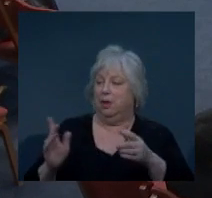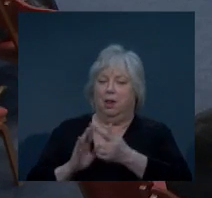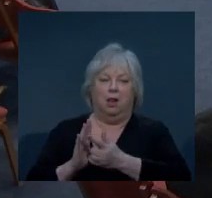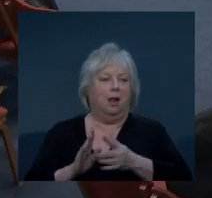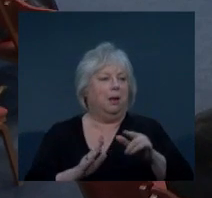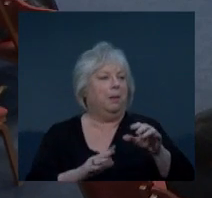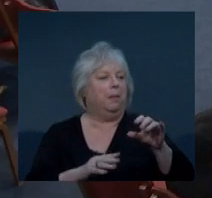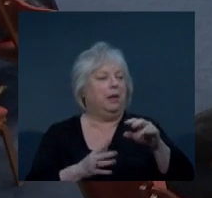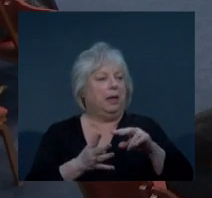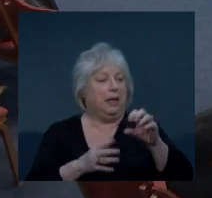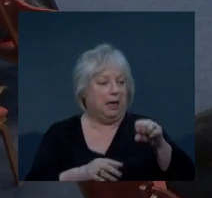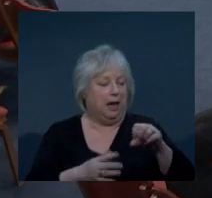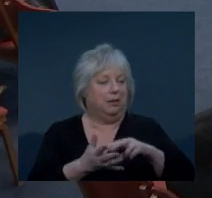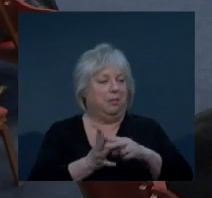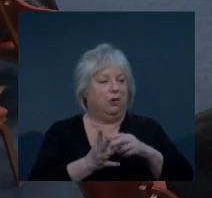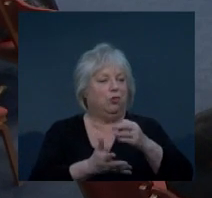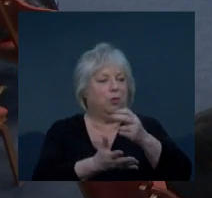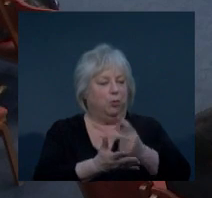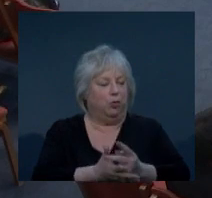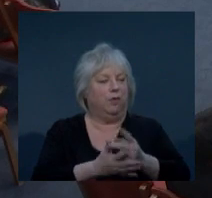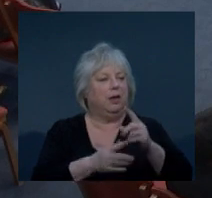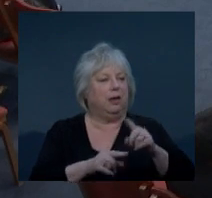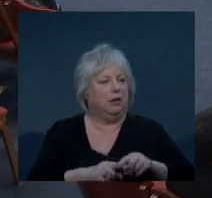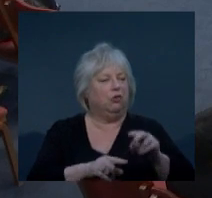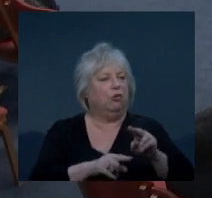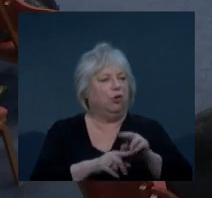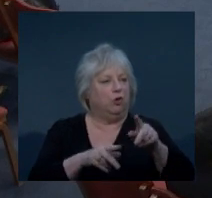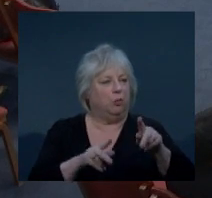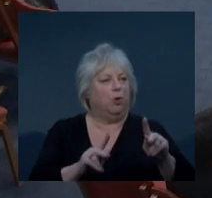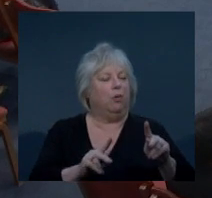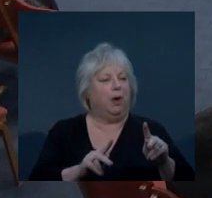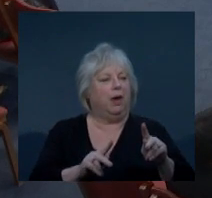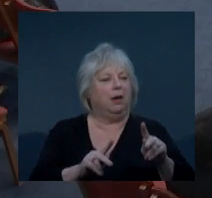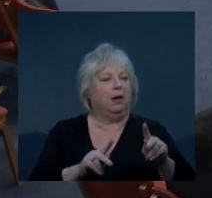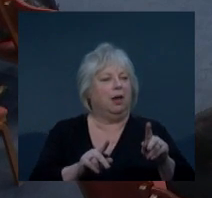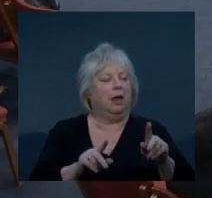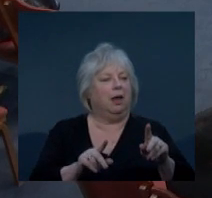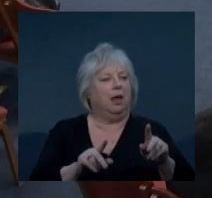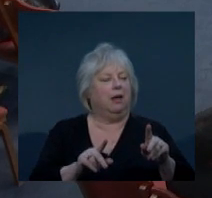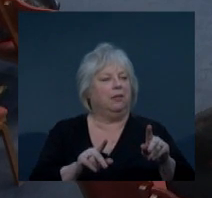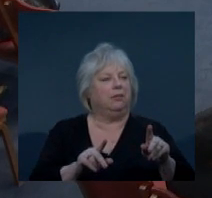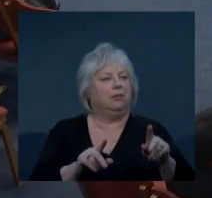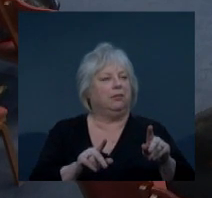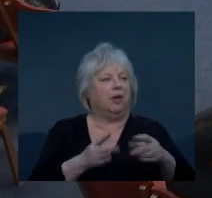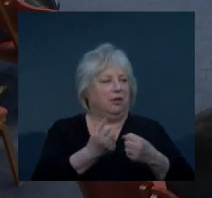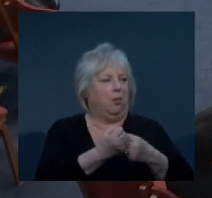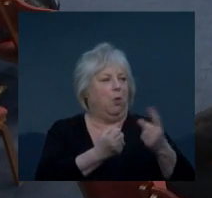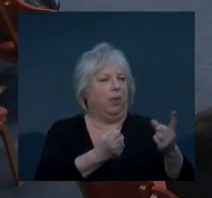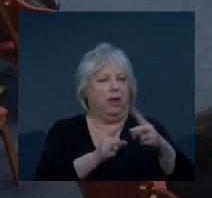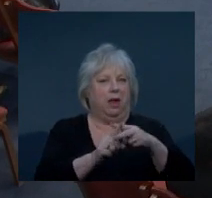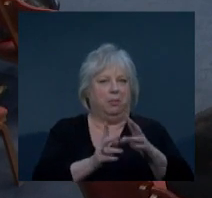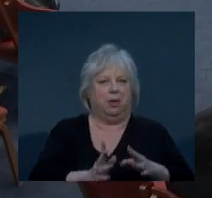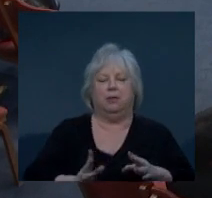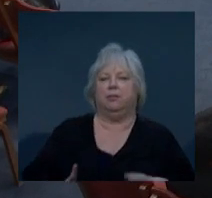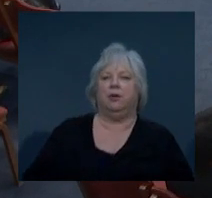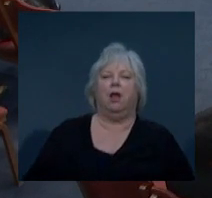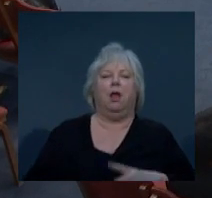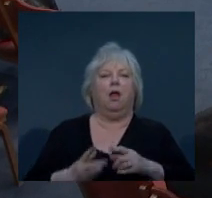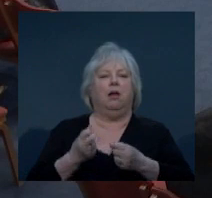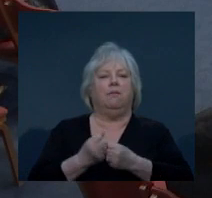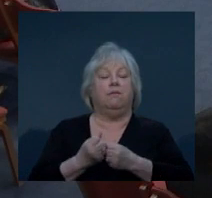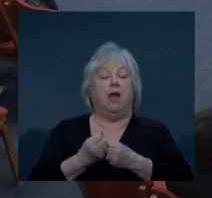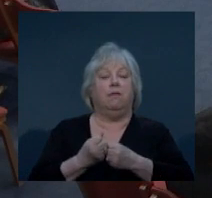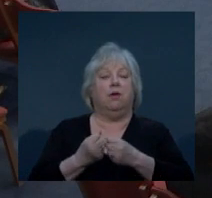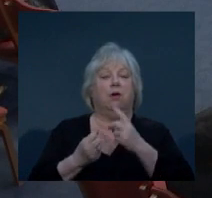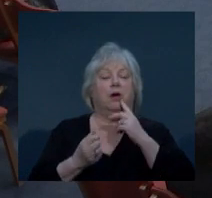Yes means that you're approving the conditional use permit as asked for by the applicant. All those